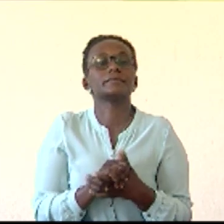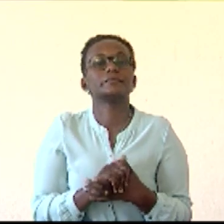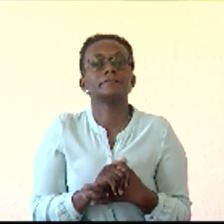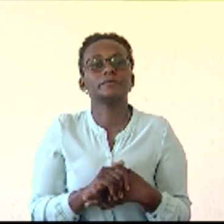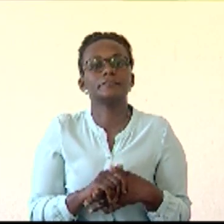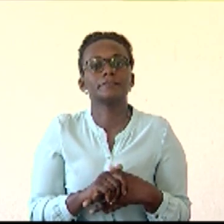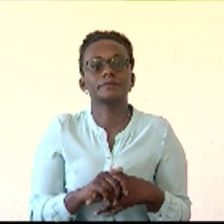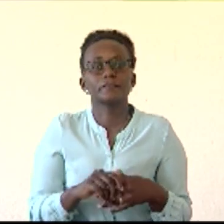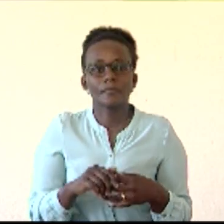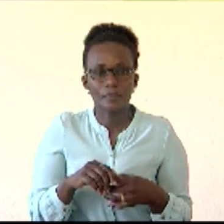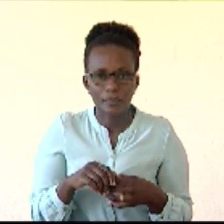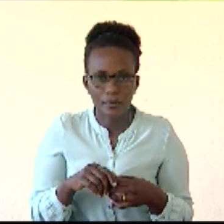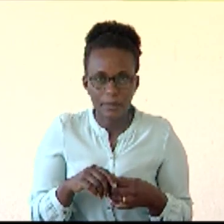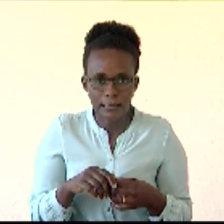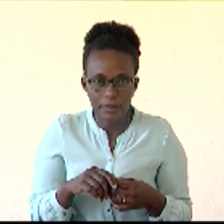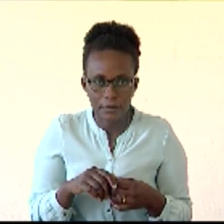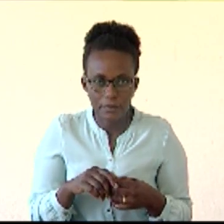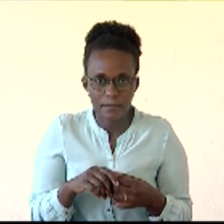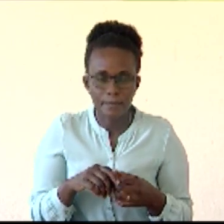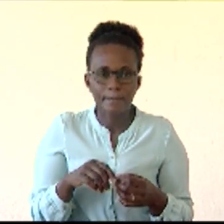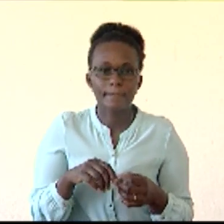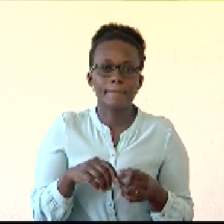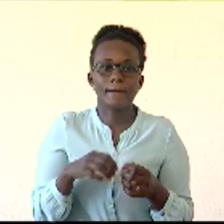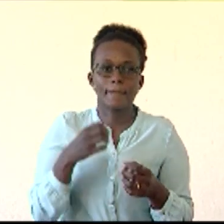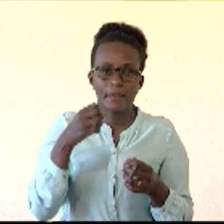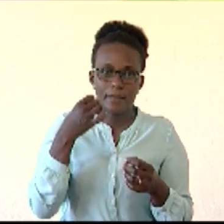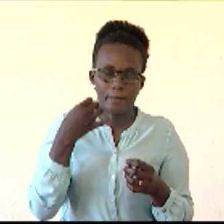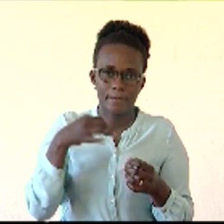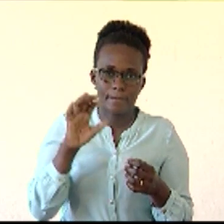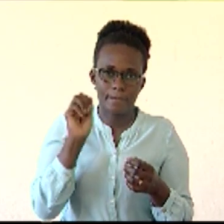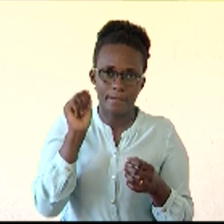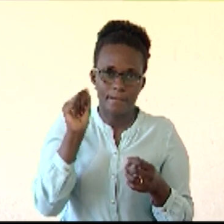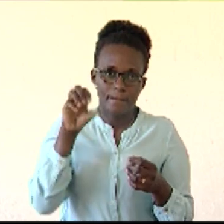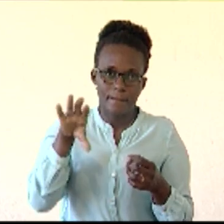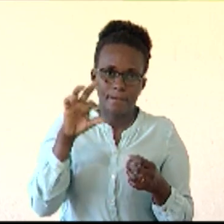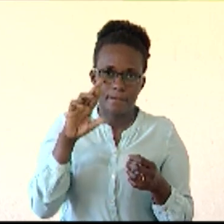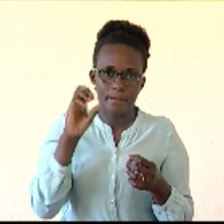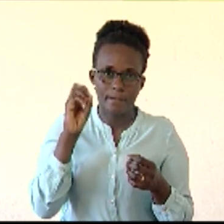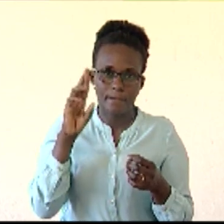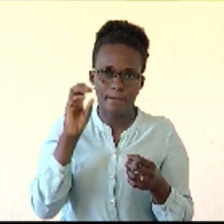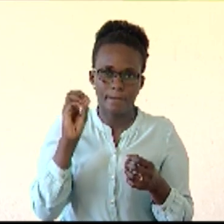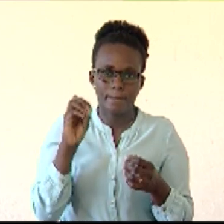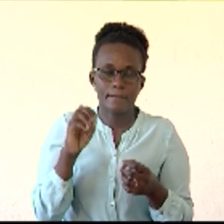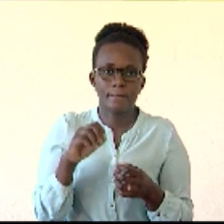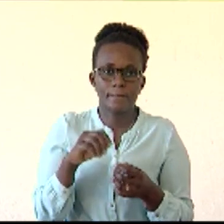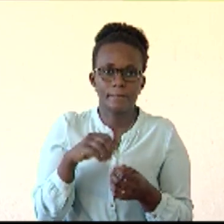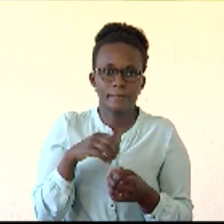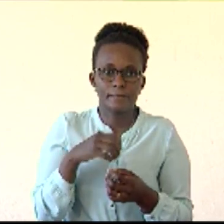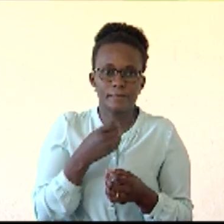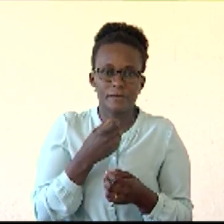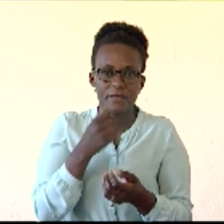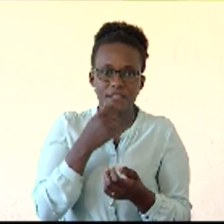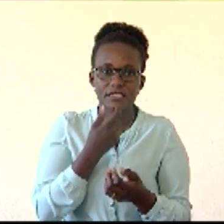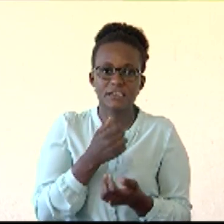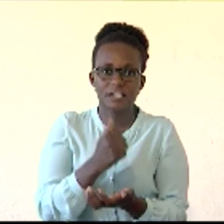chloride. So these are the factors, these are key important parts that you need to remember about the